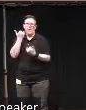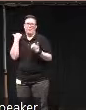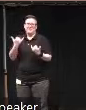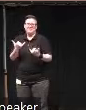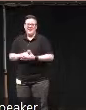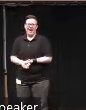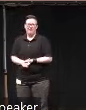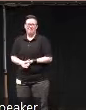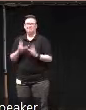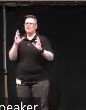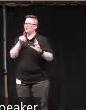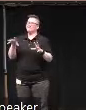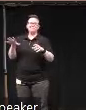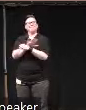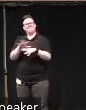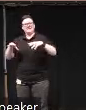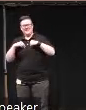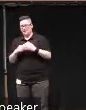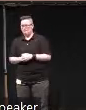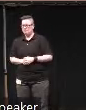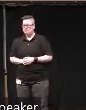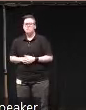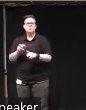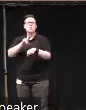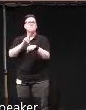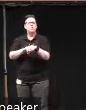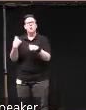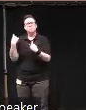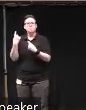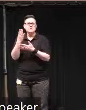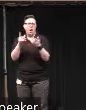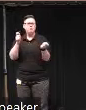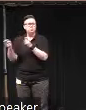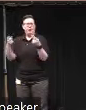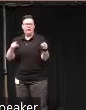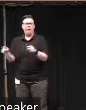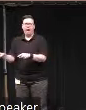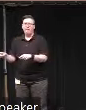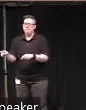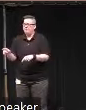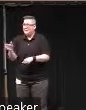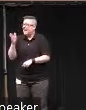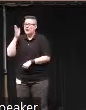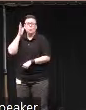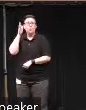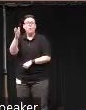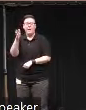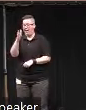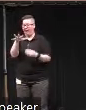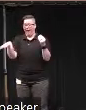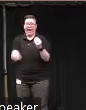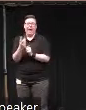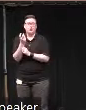have embraced. And it has gone through, of course, some changes. And it will actually add 2